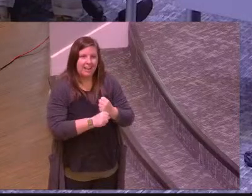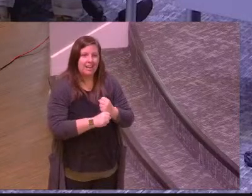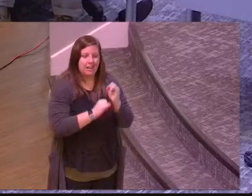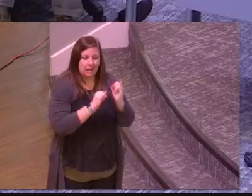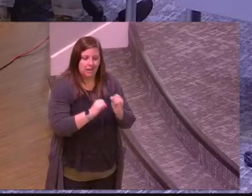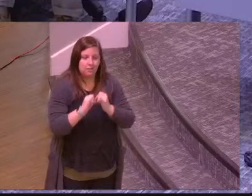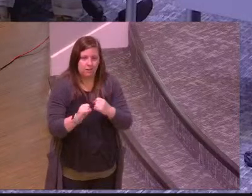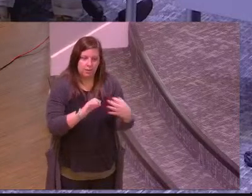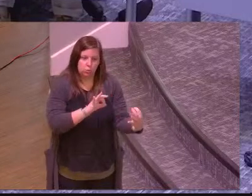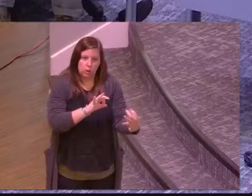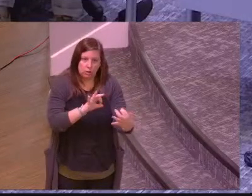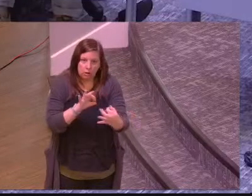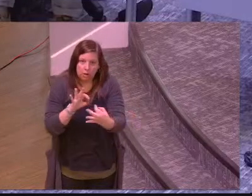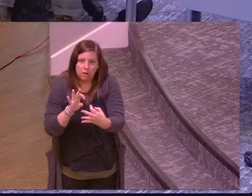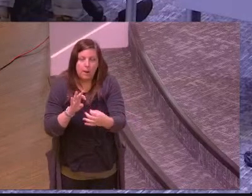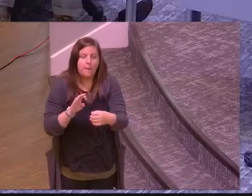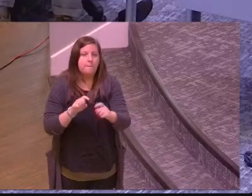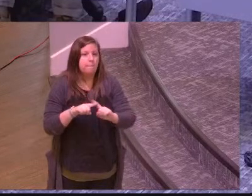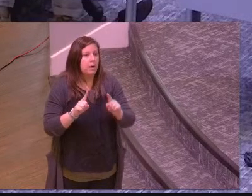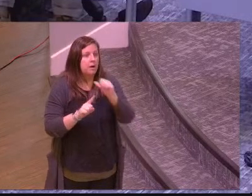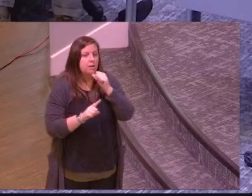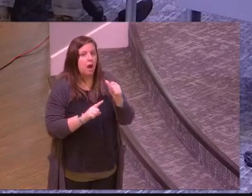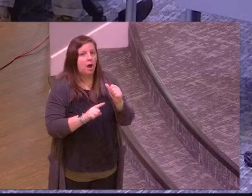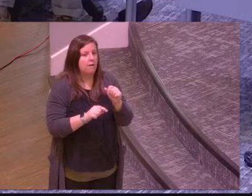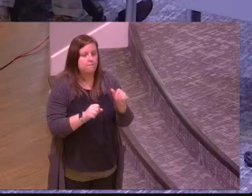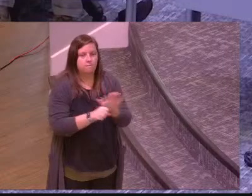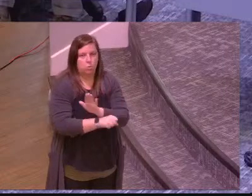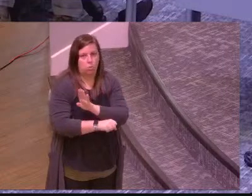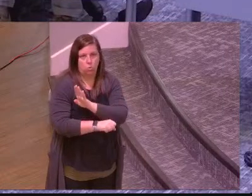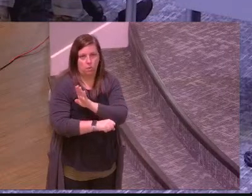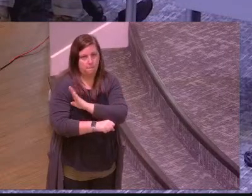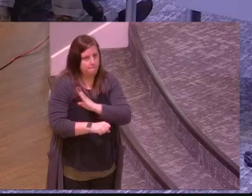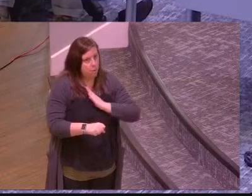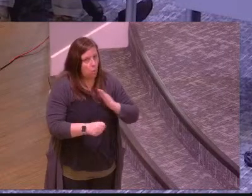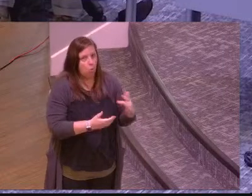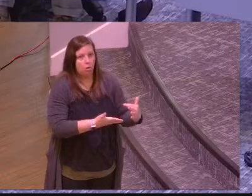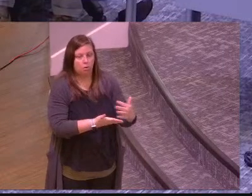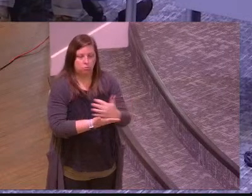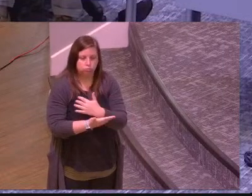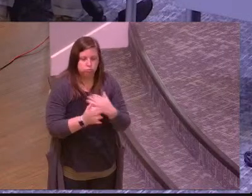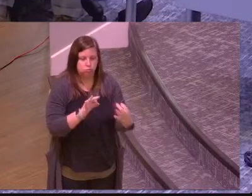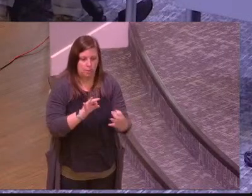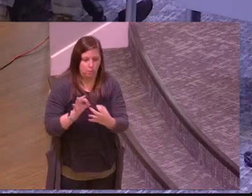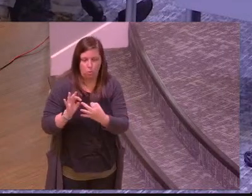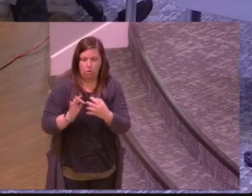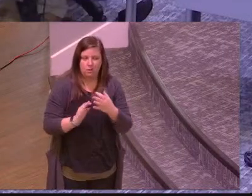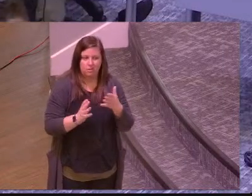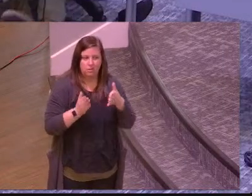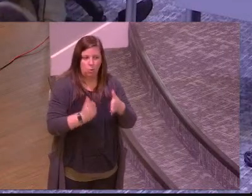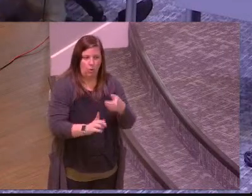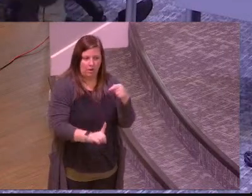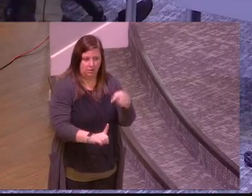board inputs in the way that this is asking for.